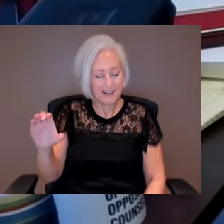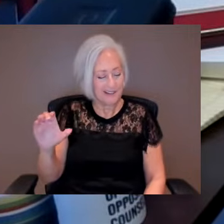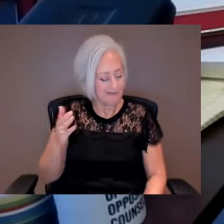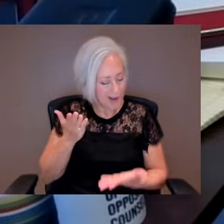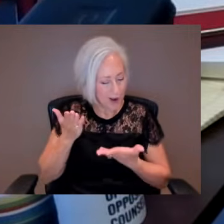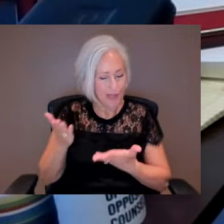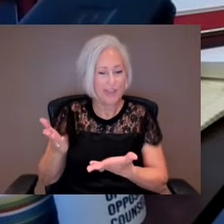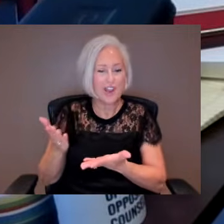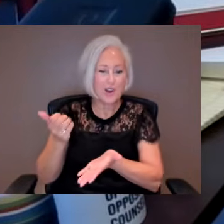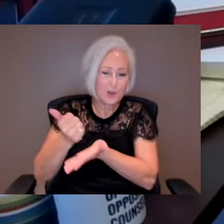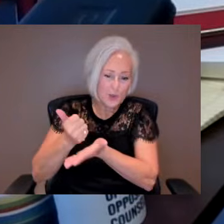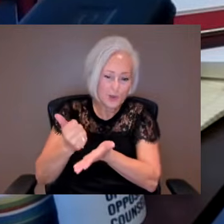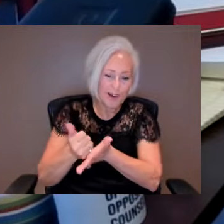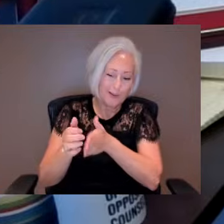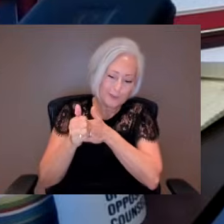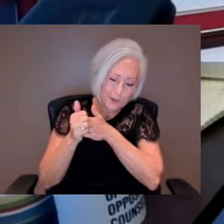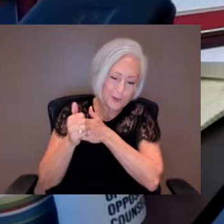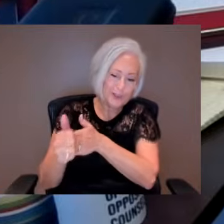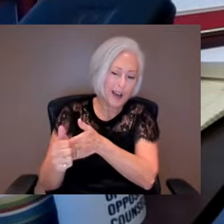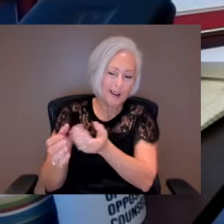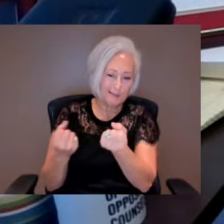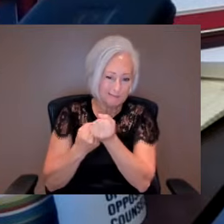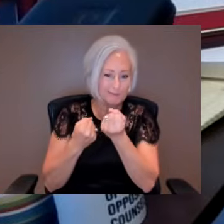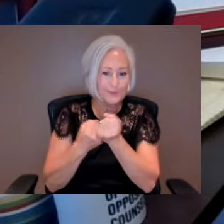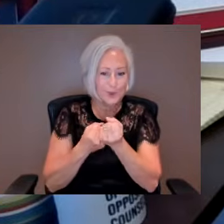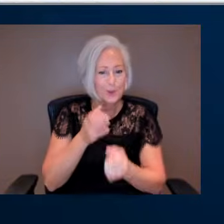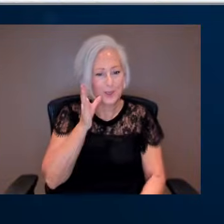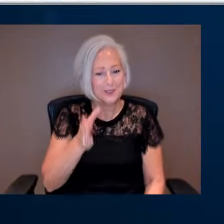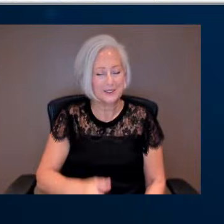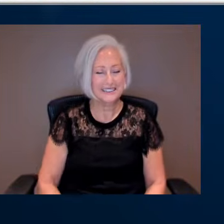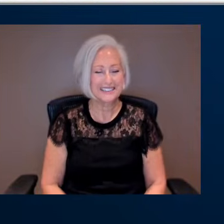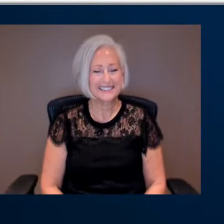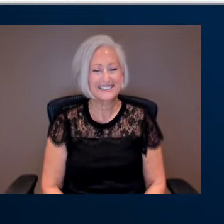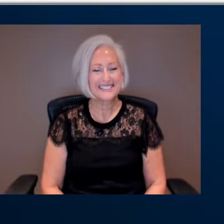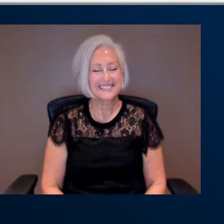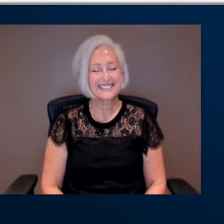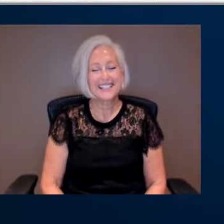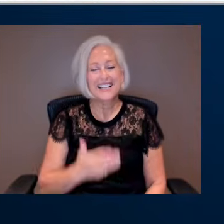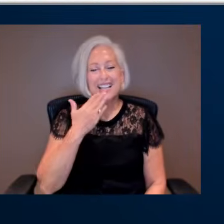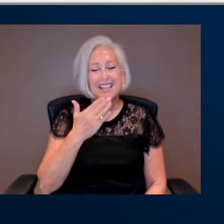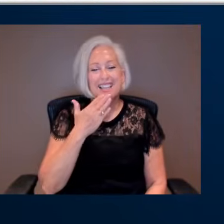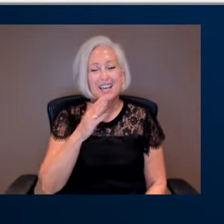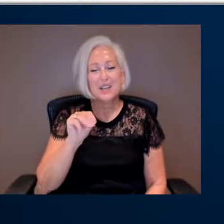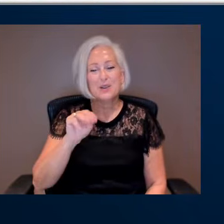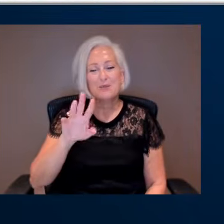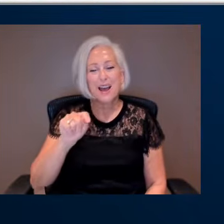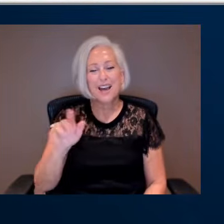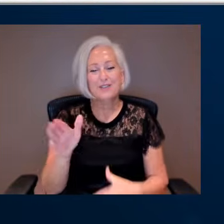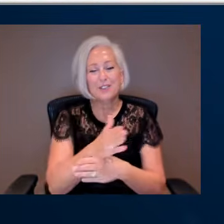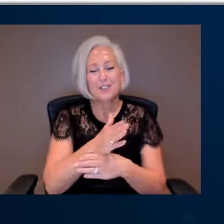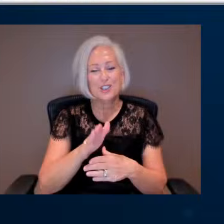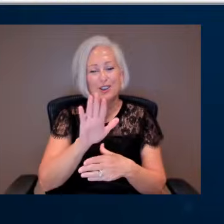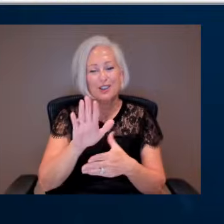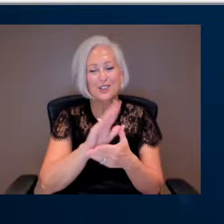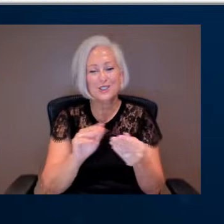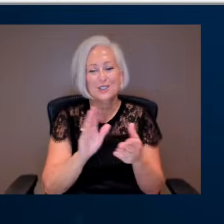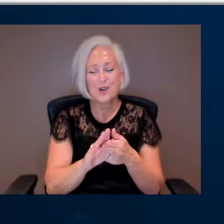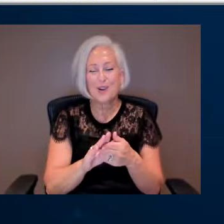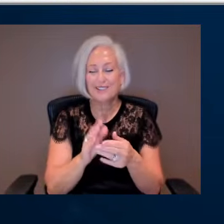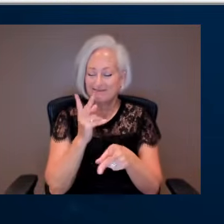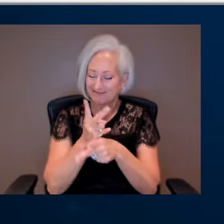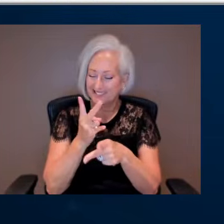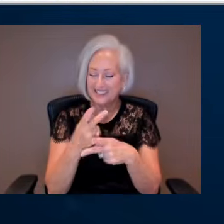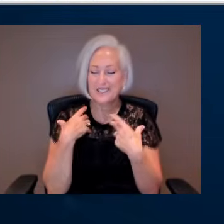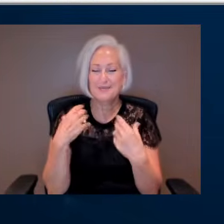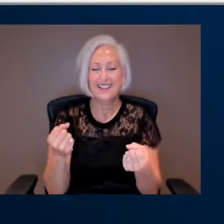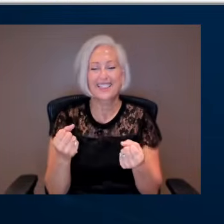and hold your hand and walk you through it. Well, again, thank you so much, Matt, for sharing, and just be well, okay? Thank you.